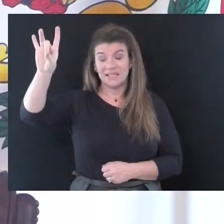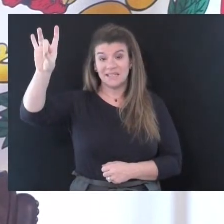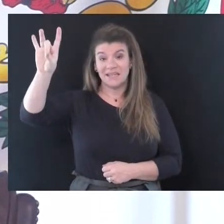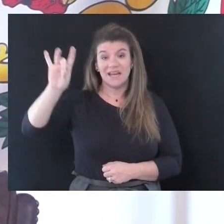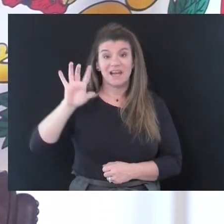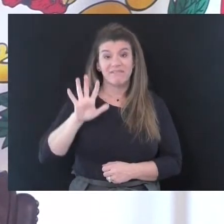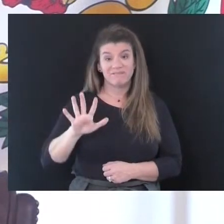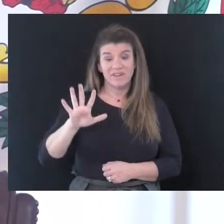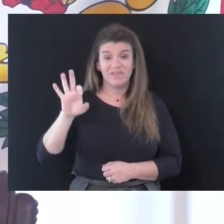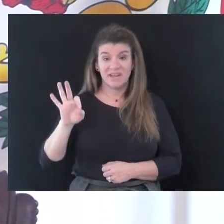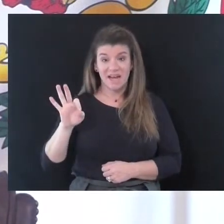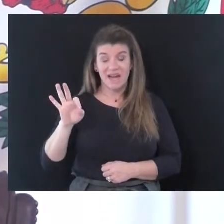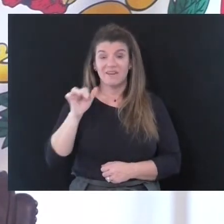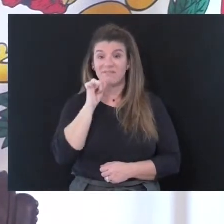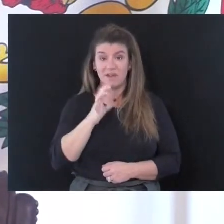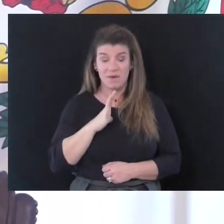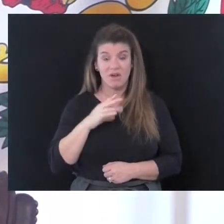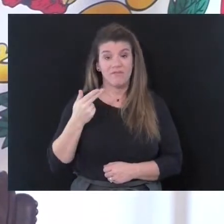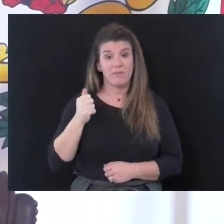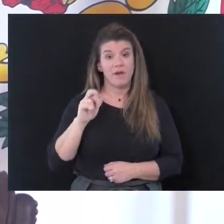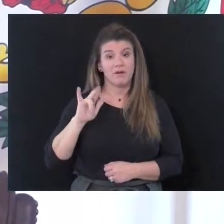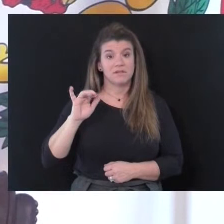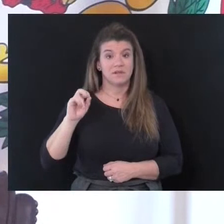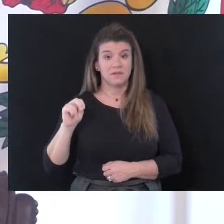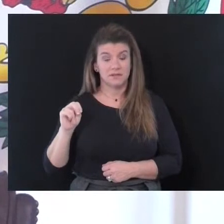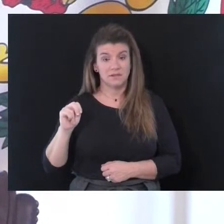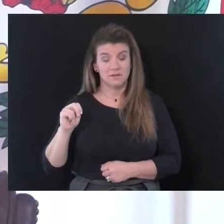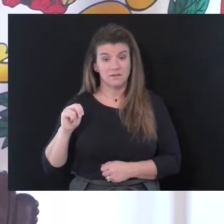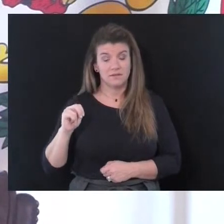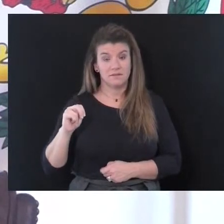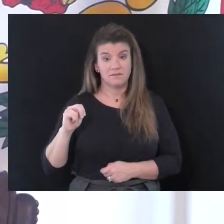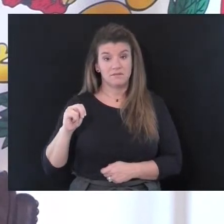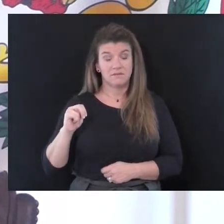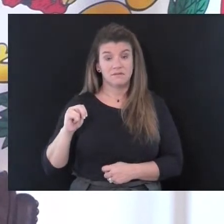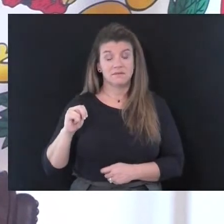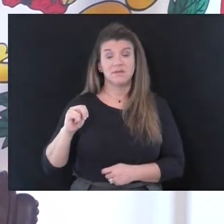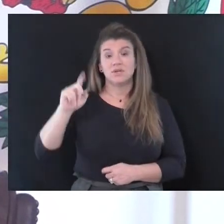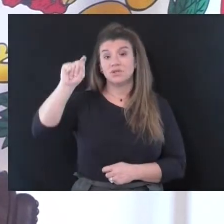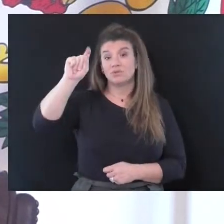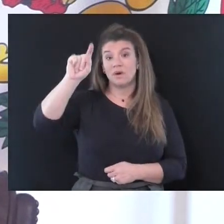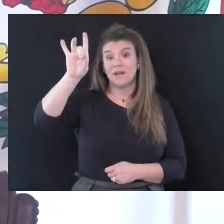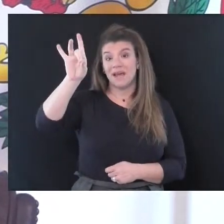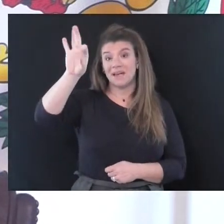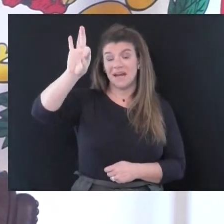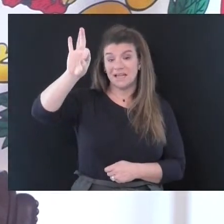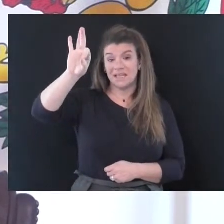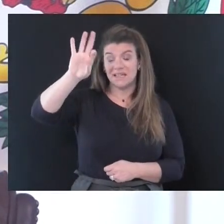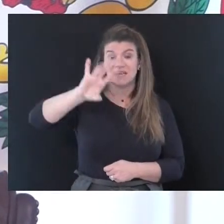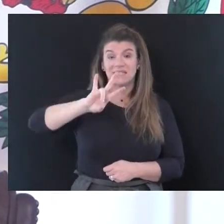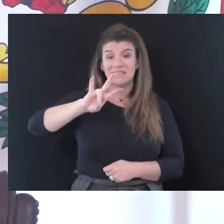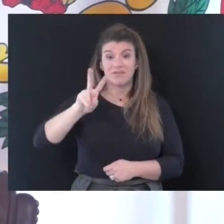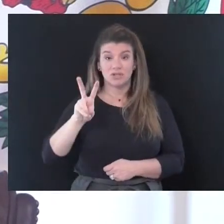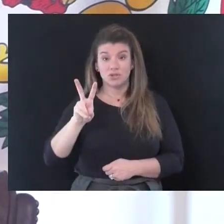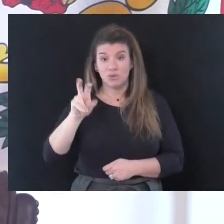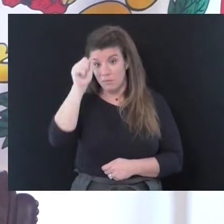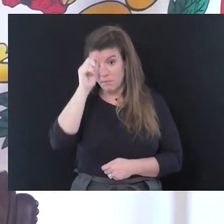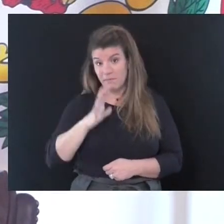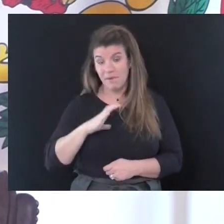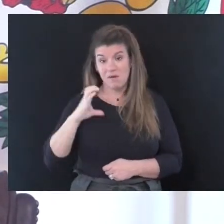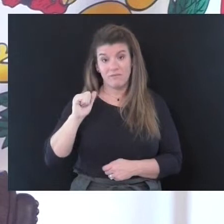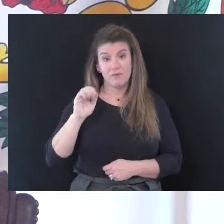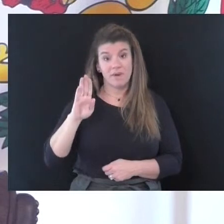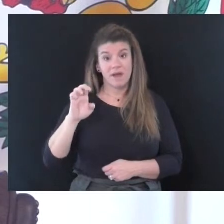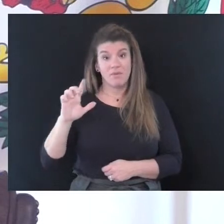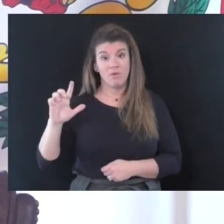a 59-year-old female from Harrison County. Our 2089th death, a 72-year-old male from